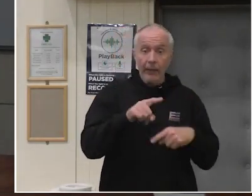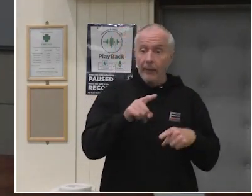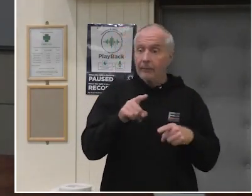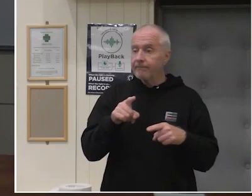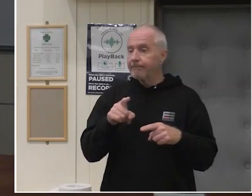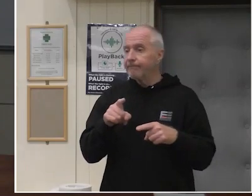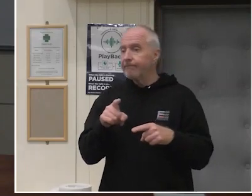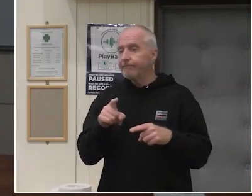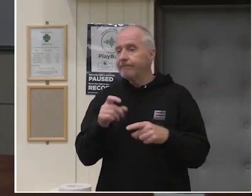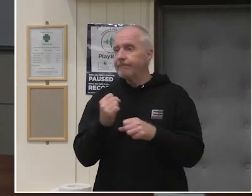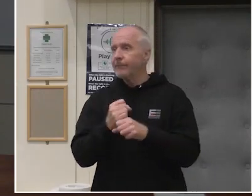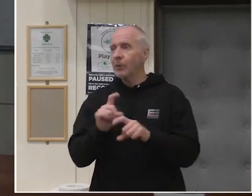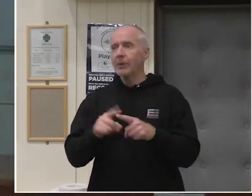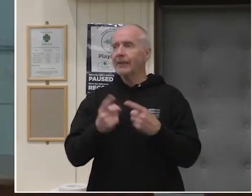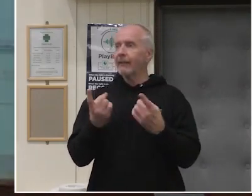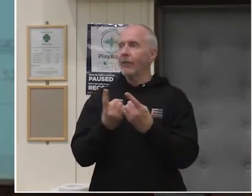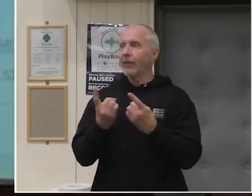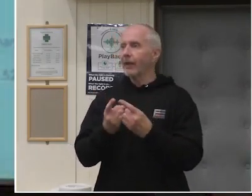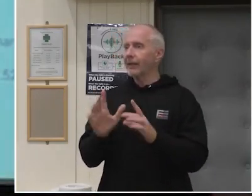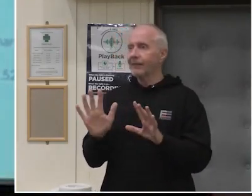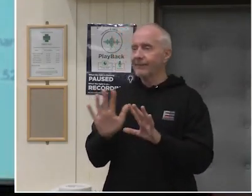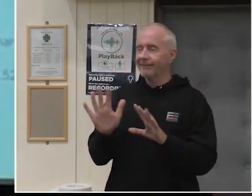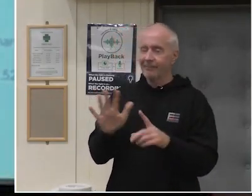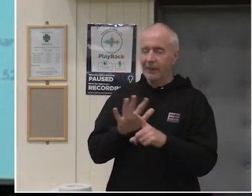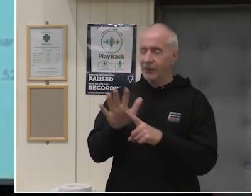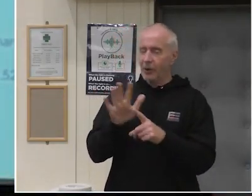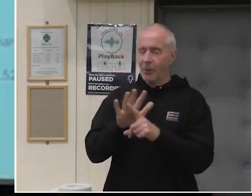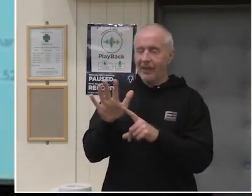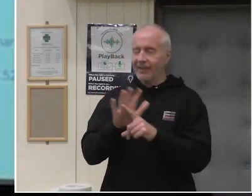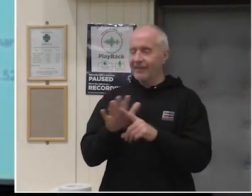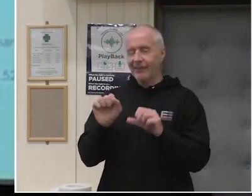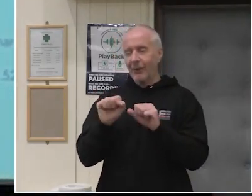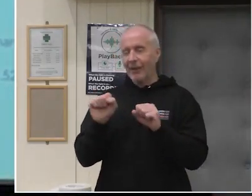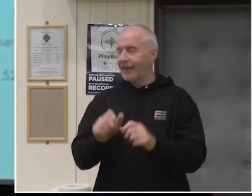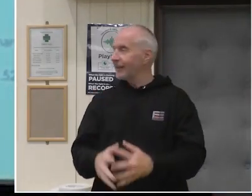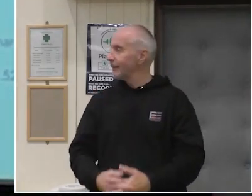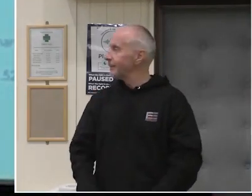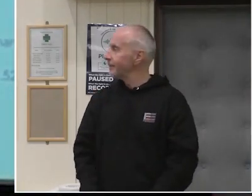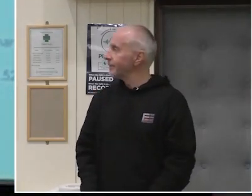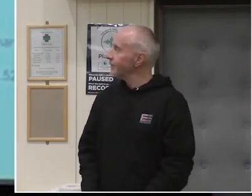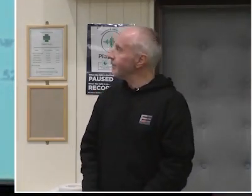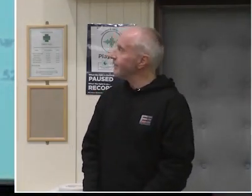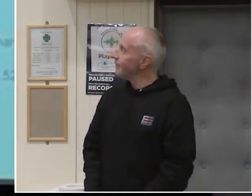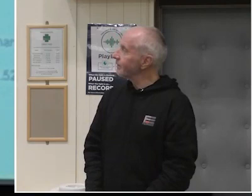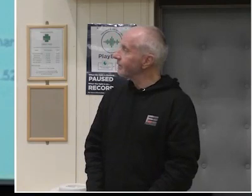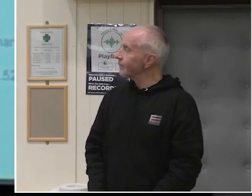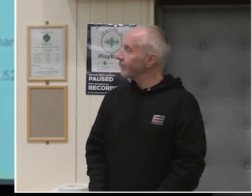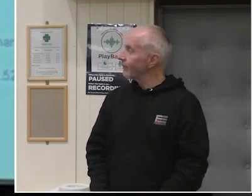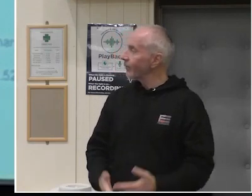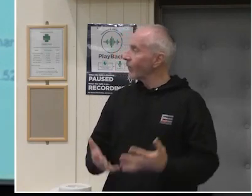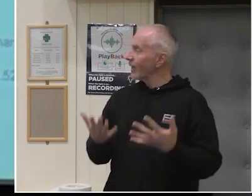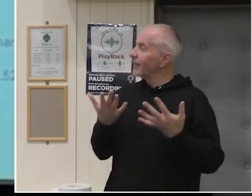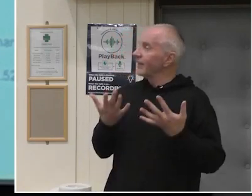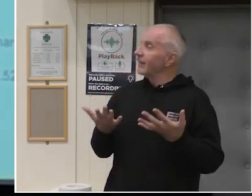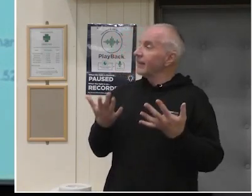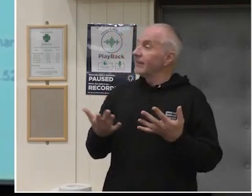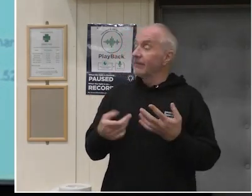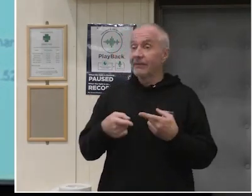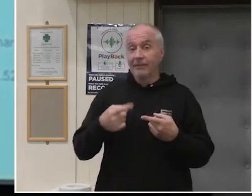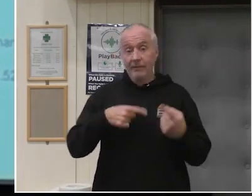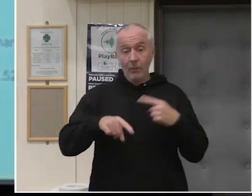Nah, joking. We're not getting to that yet. what we've currently got, it does